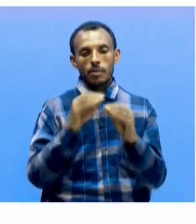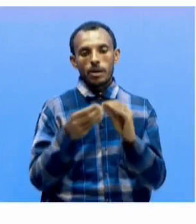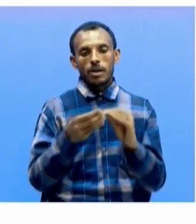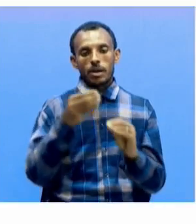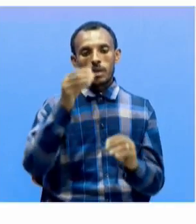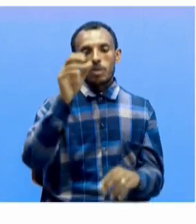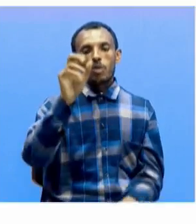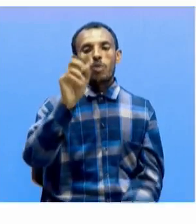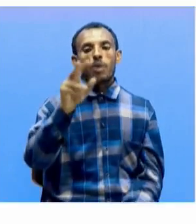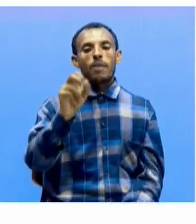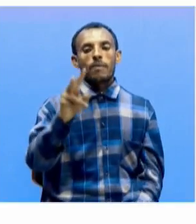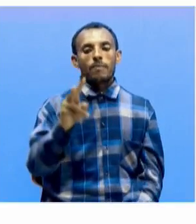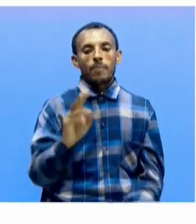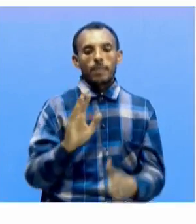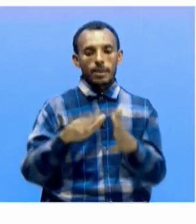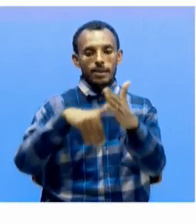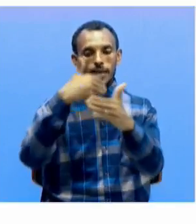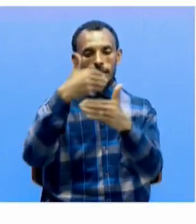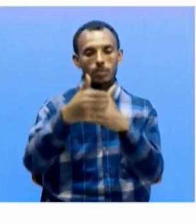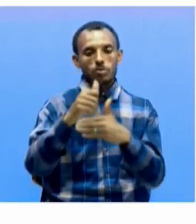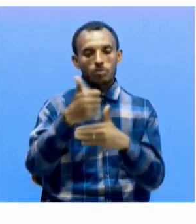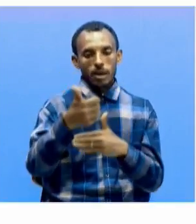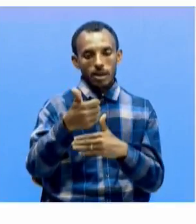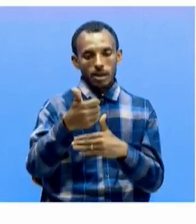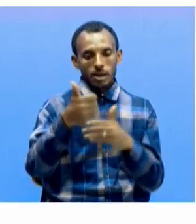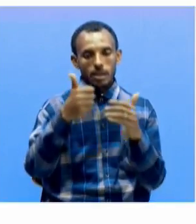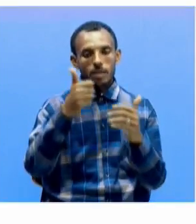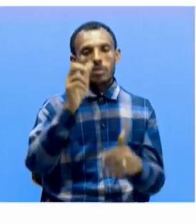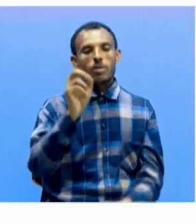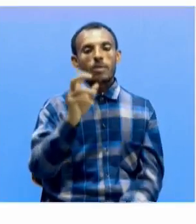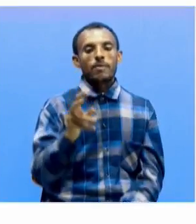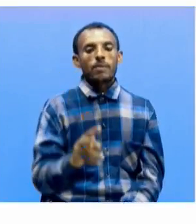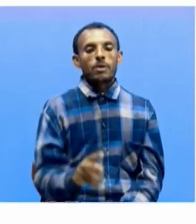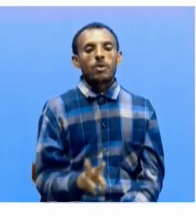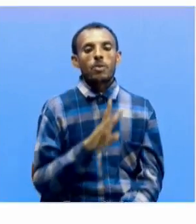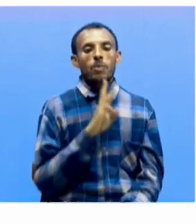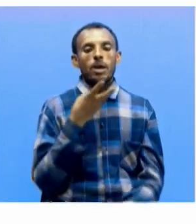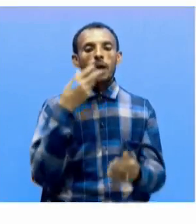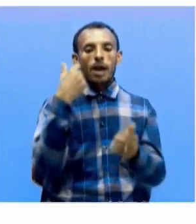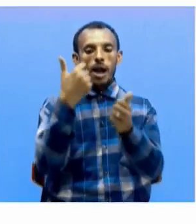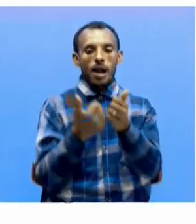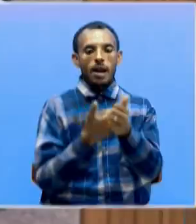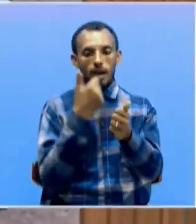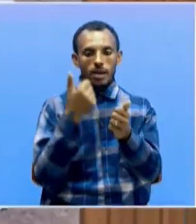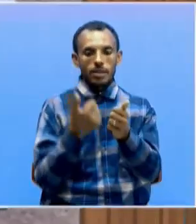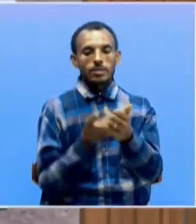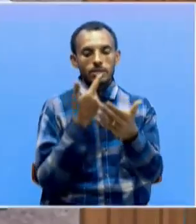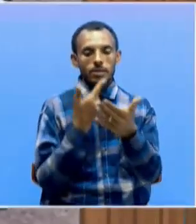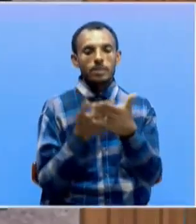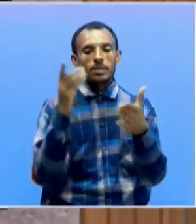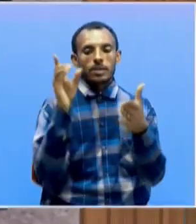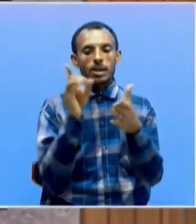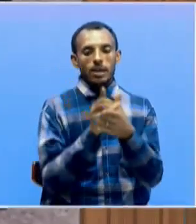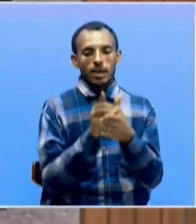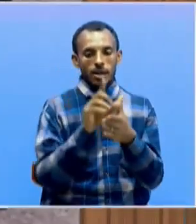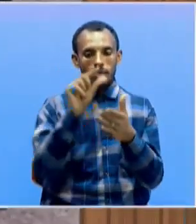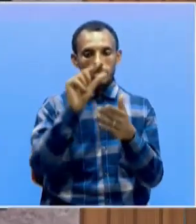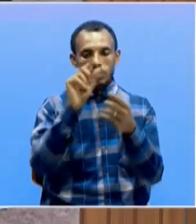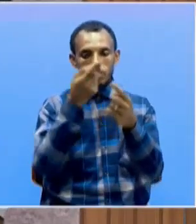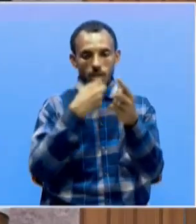12. Okay, so we arranged this data set in ascending